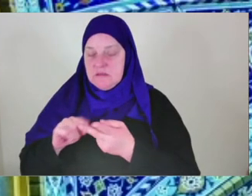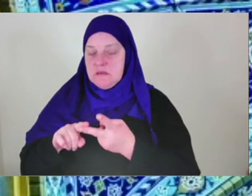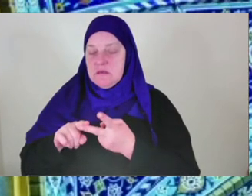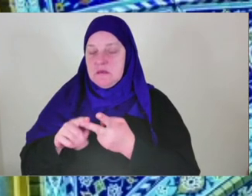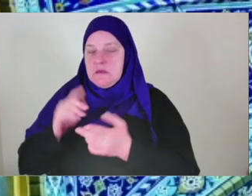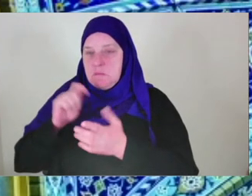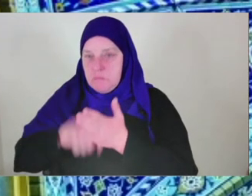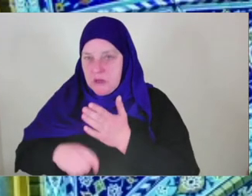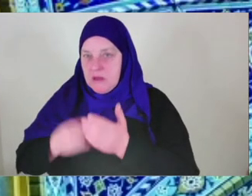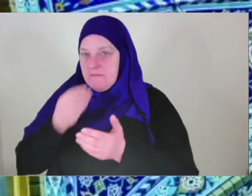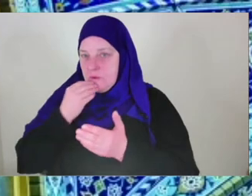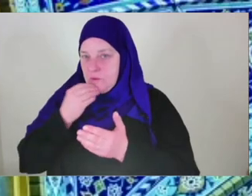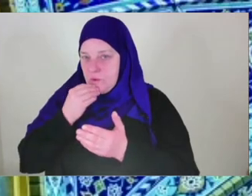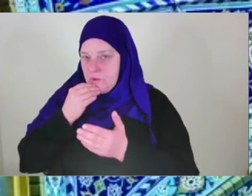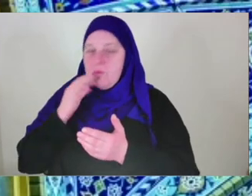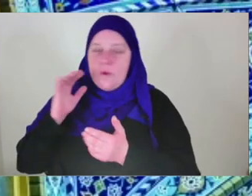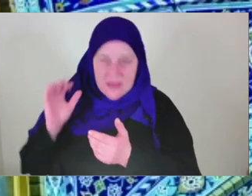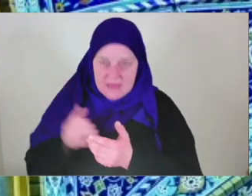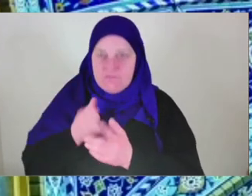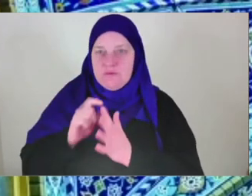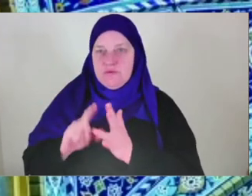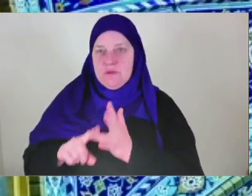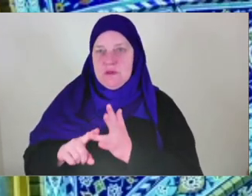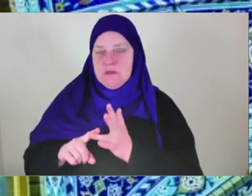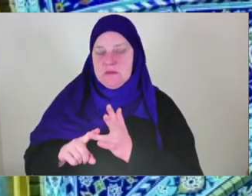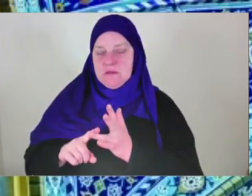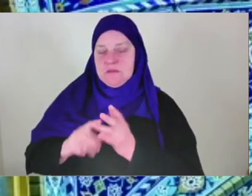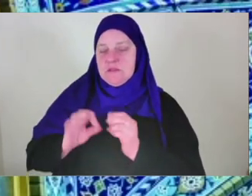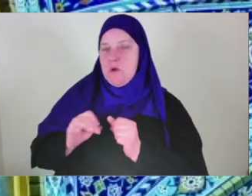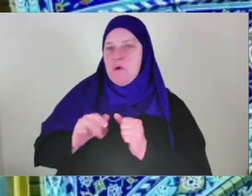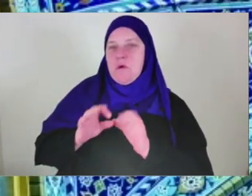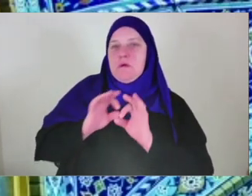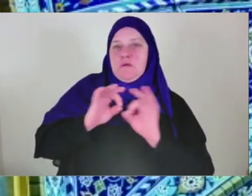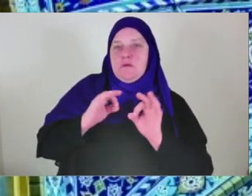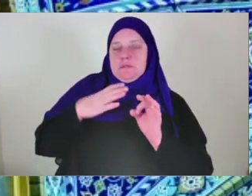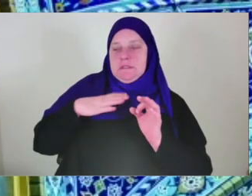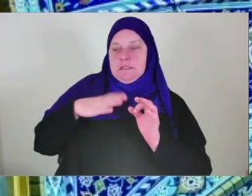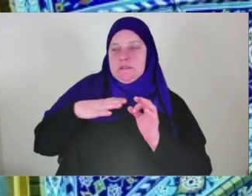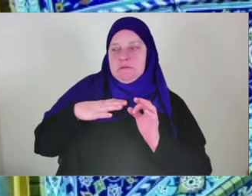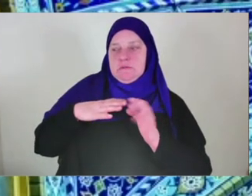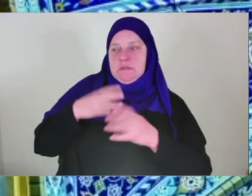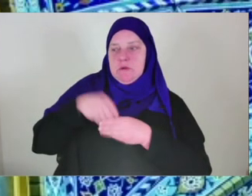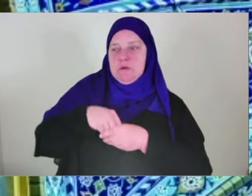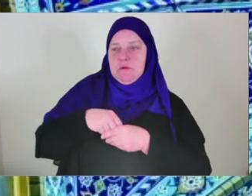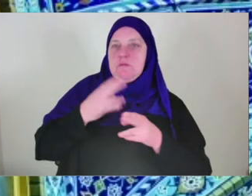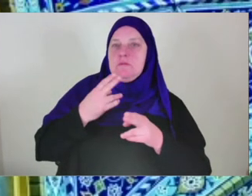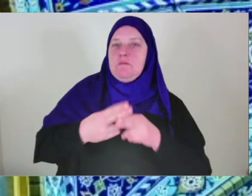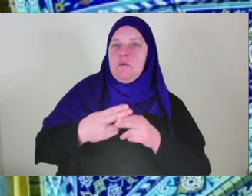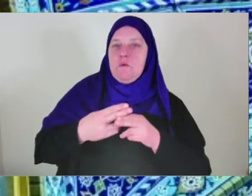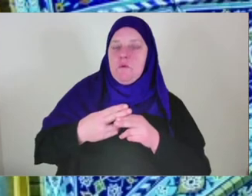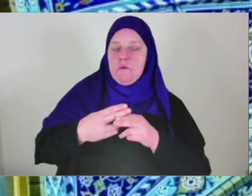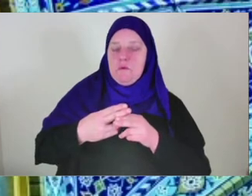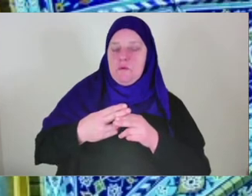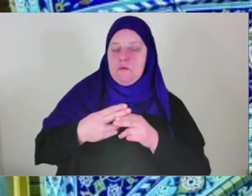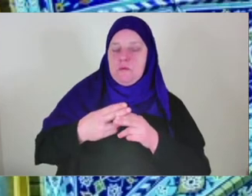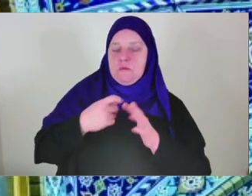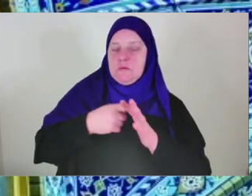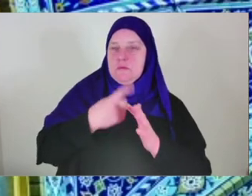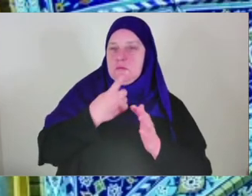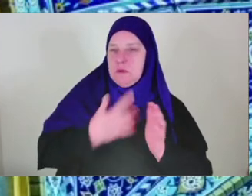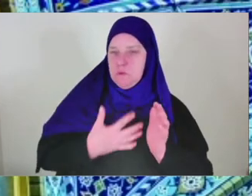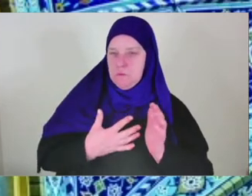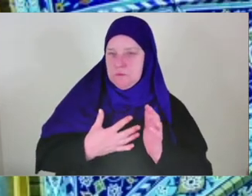car, then any saving, there will be khums on it. The same for the future education of the children. If there is no any other way